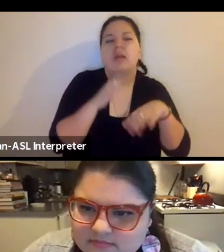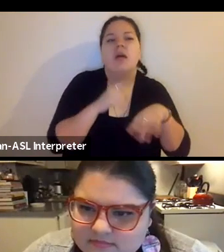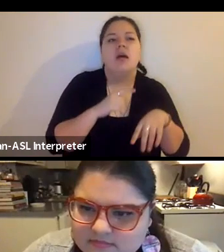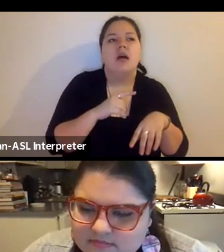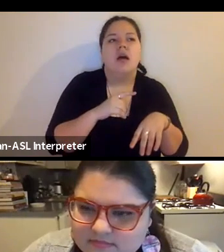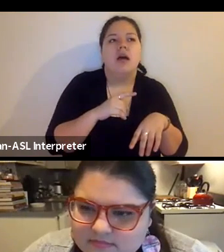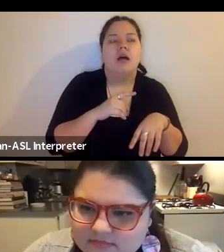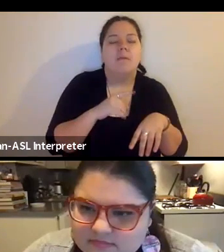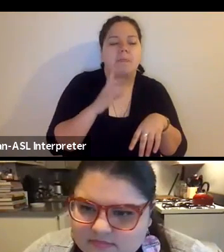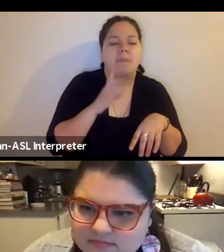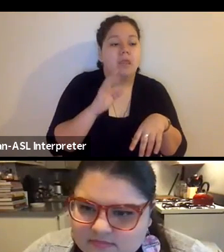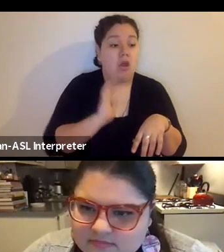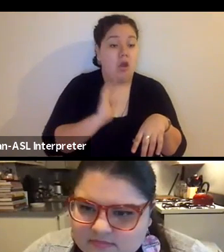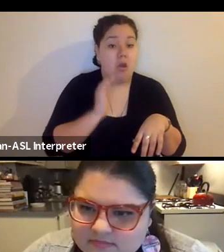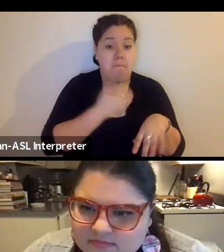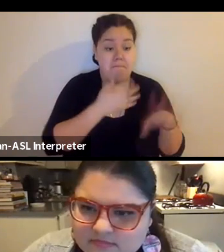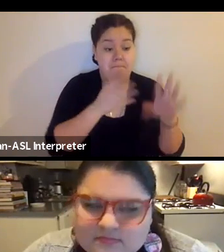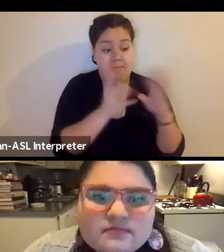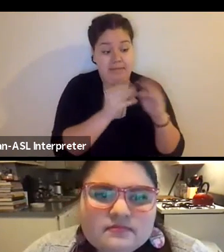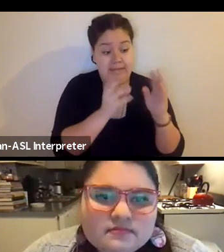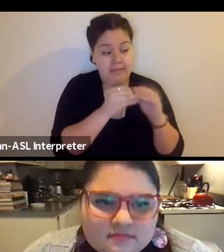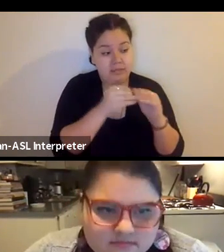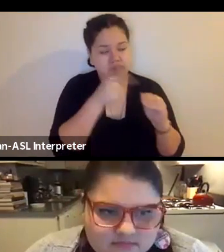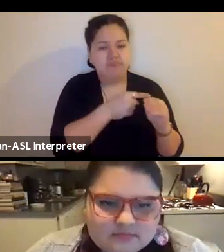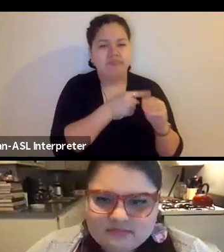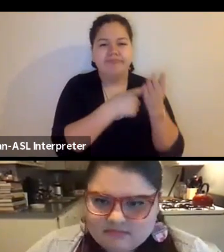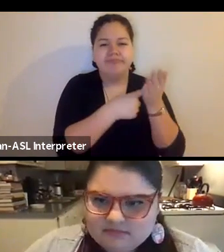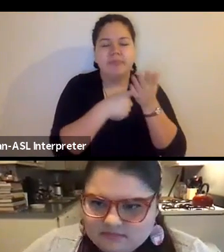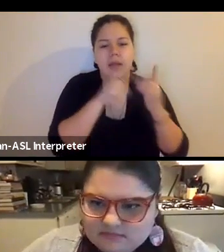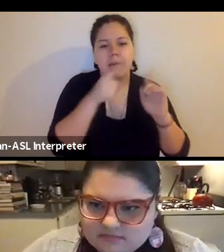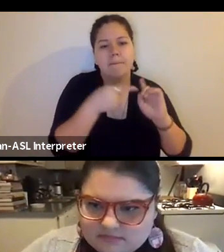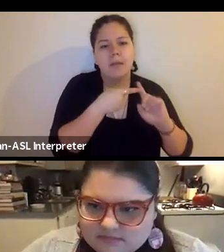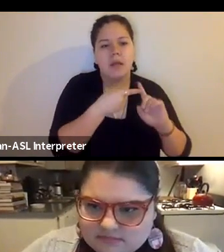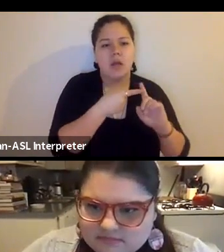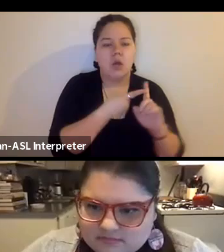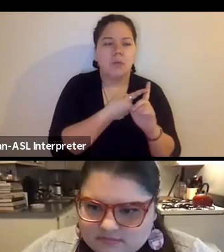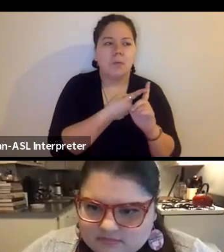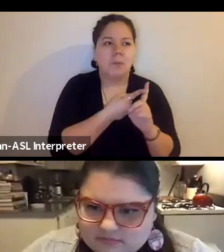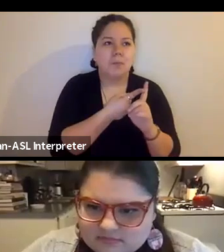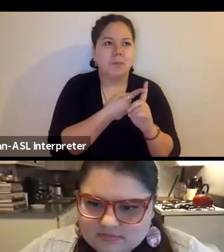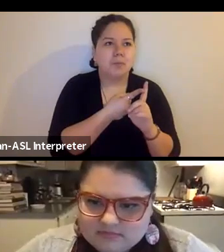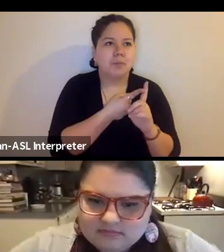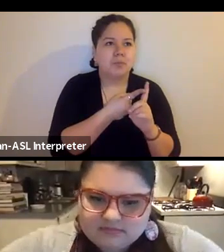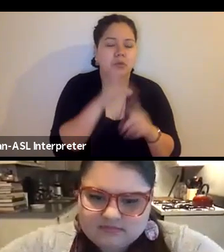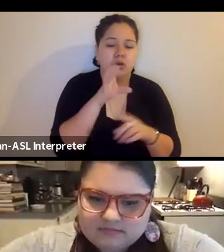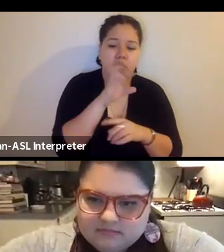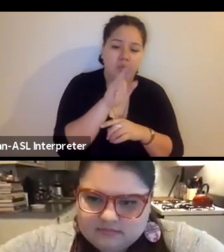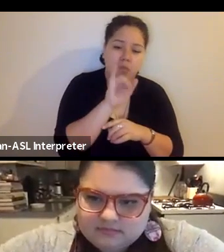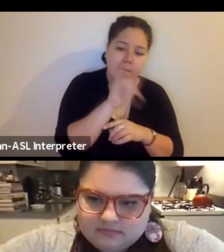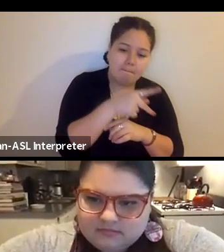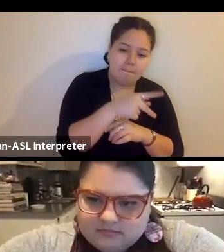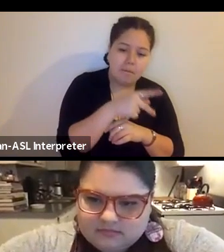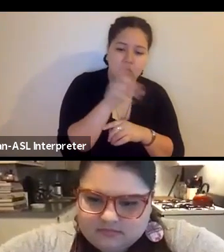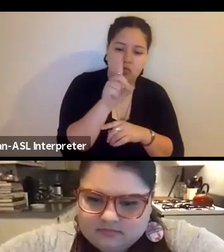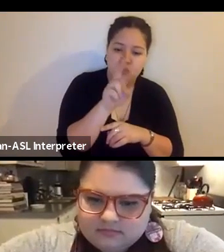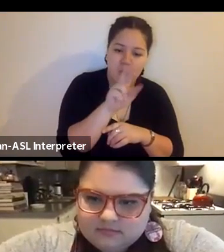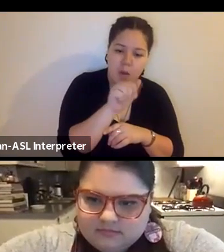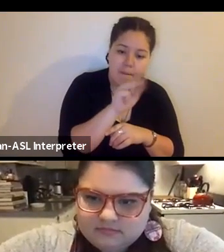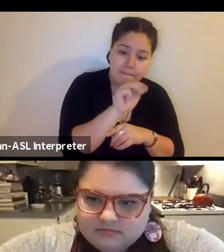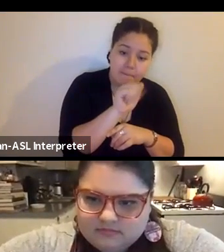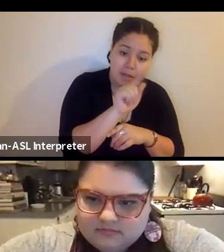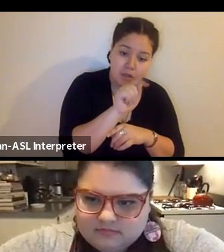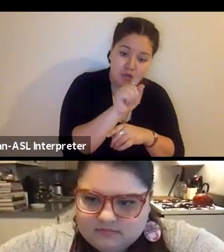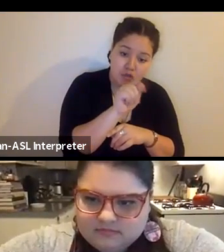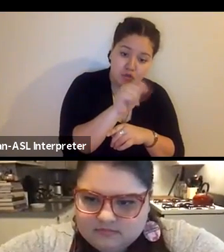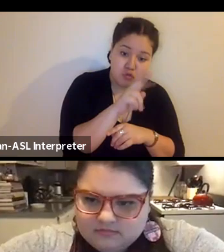in our meetings, which was this question about bringing together Crip dramaturgs and Indigenous dramaturgs